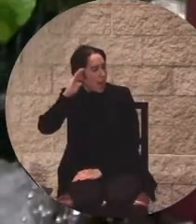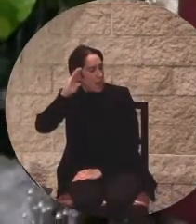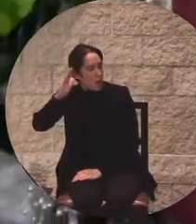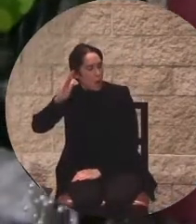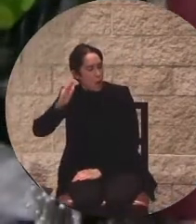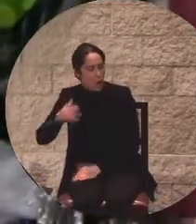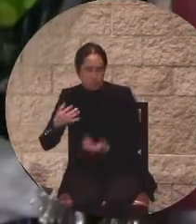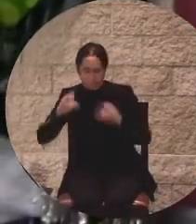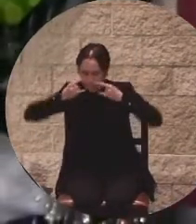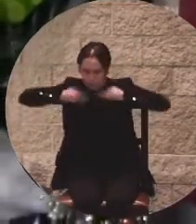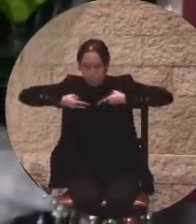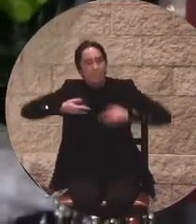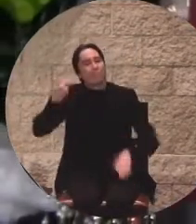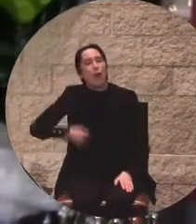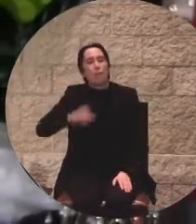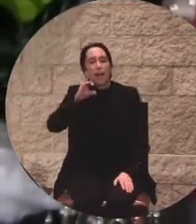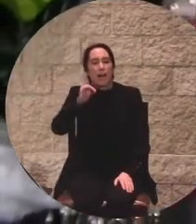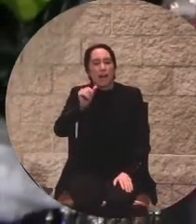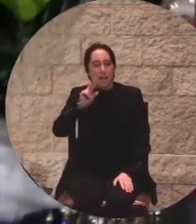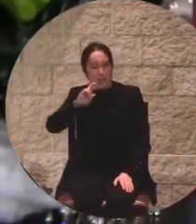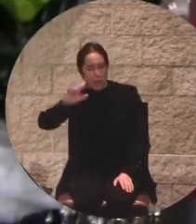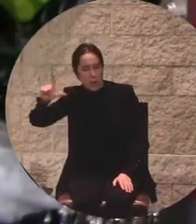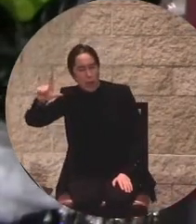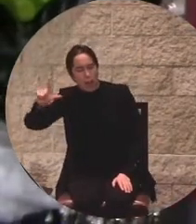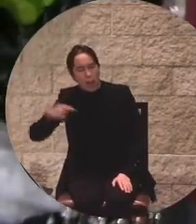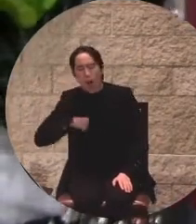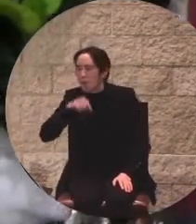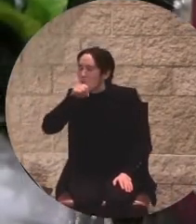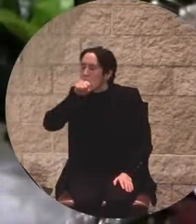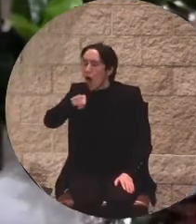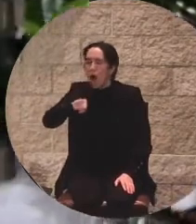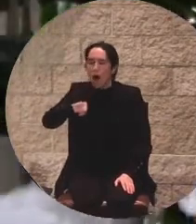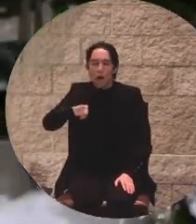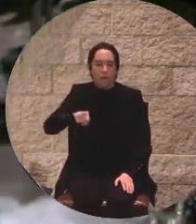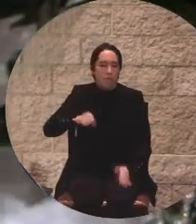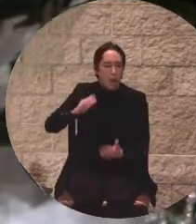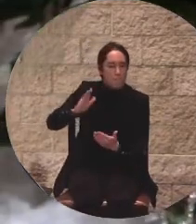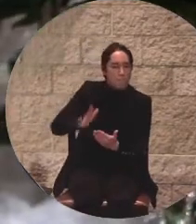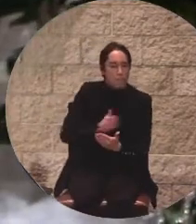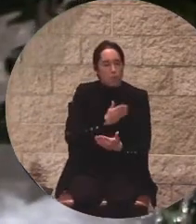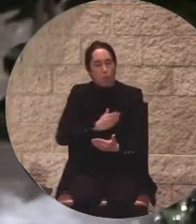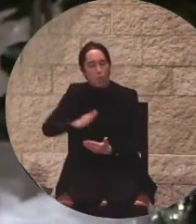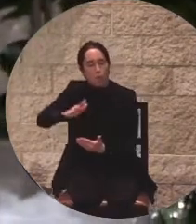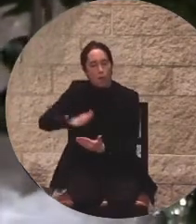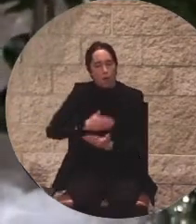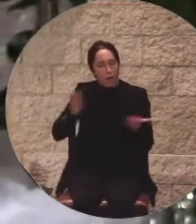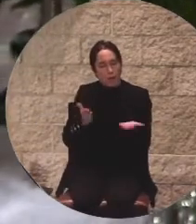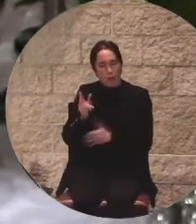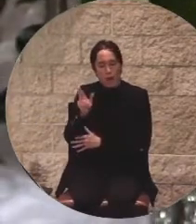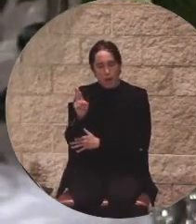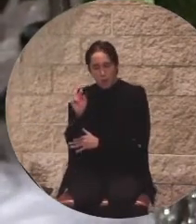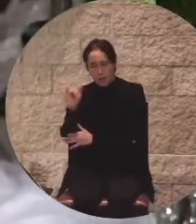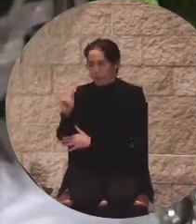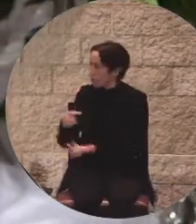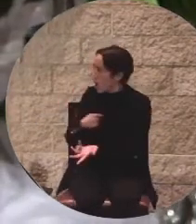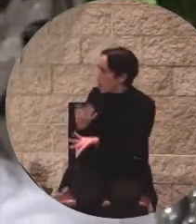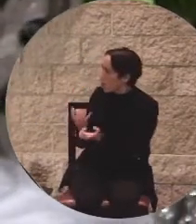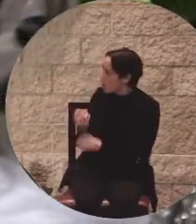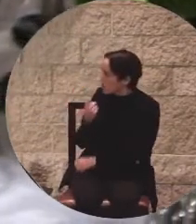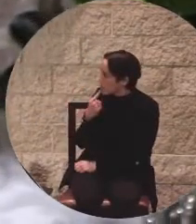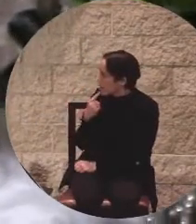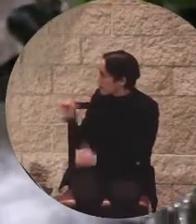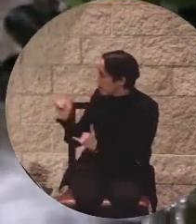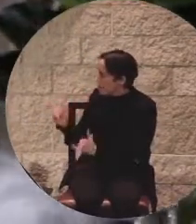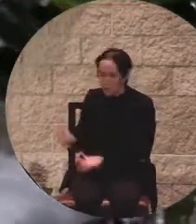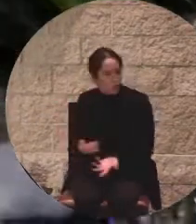I'm Daryl Boudreaux, and I love playing here at Unity Church. Well, that's what I was going to say. You were going to say that too? Yeah. Okay, well, you can say the